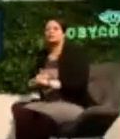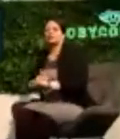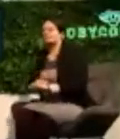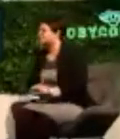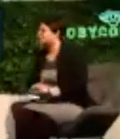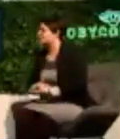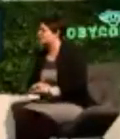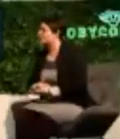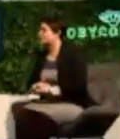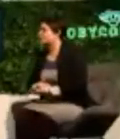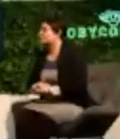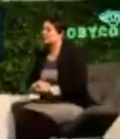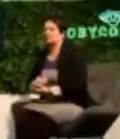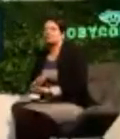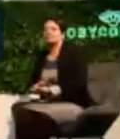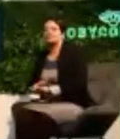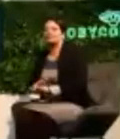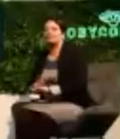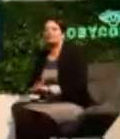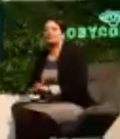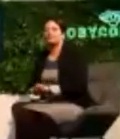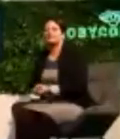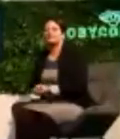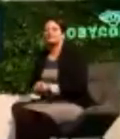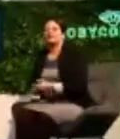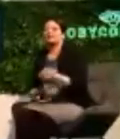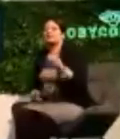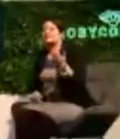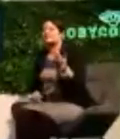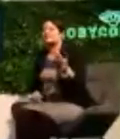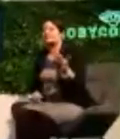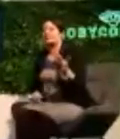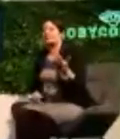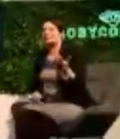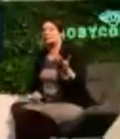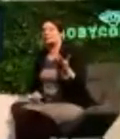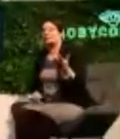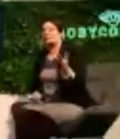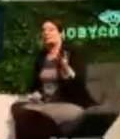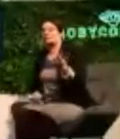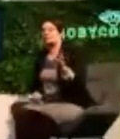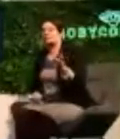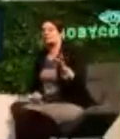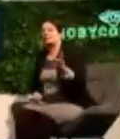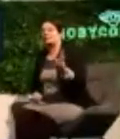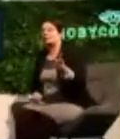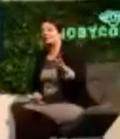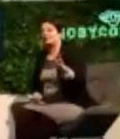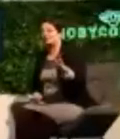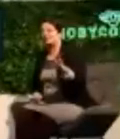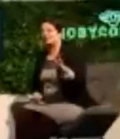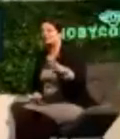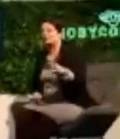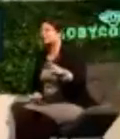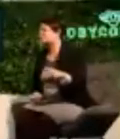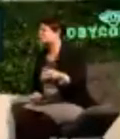are completely perpendicular when they interact with bikes and pedestrians. And that's actually something we haven't mentioned yet, but you'll notice that in